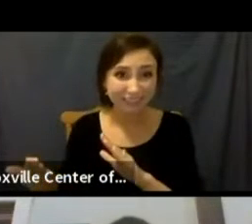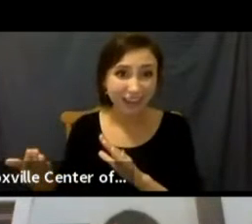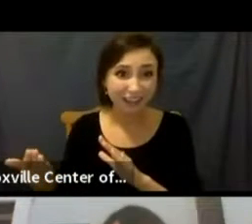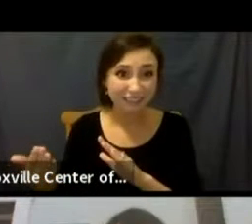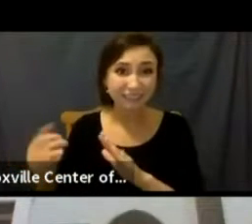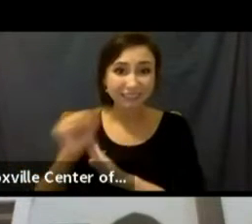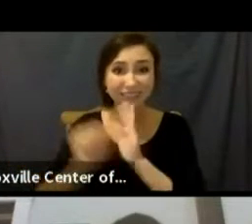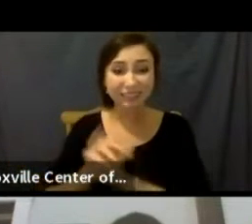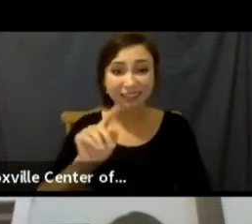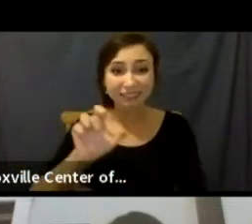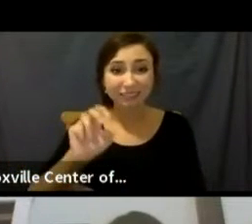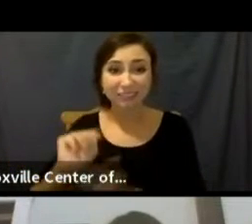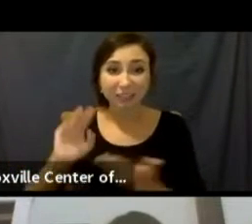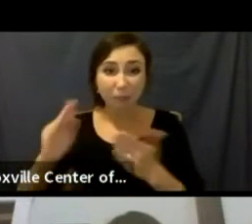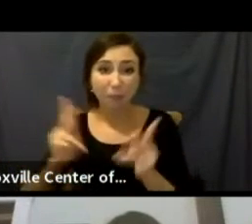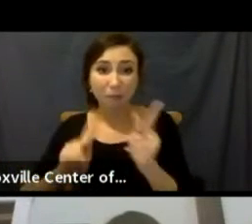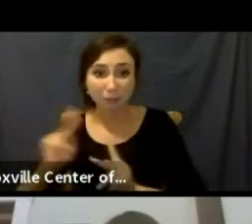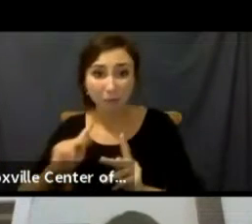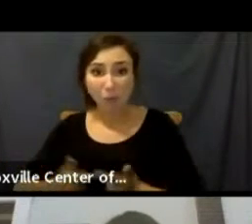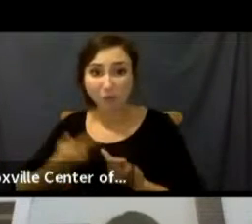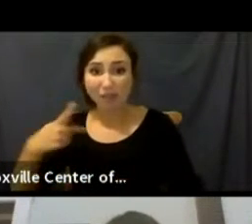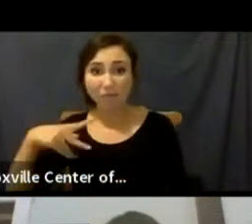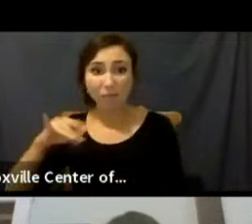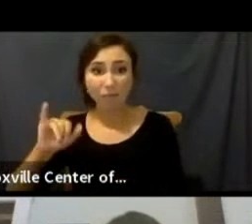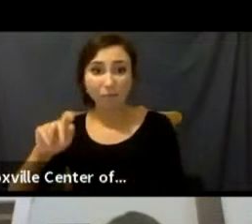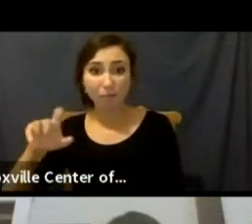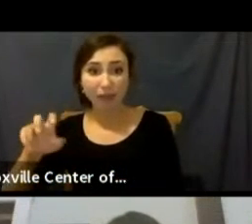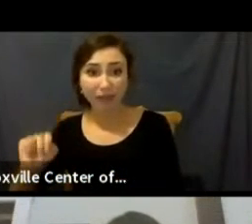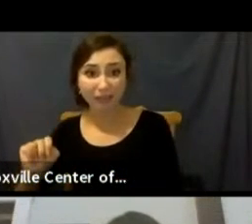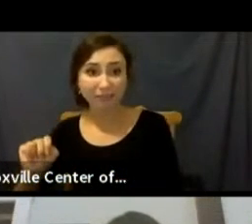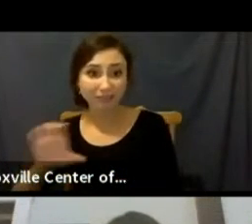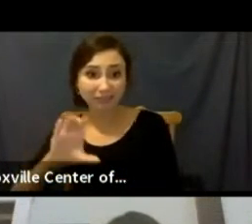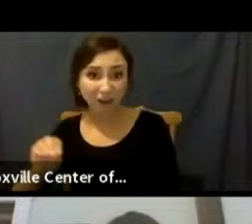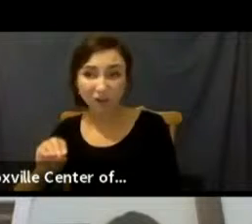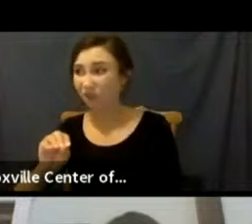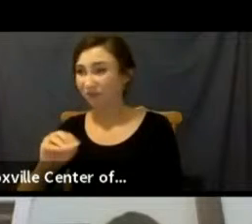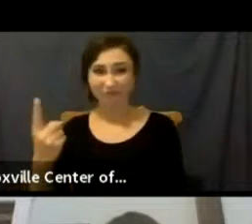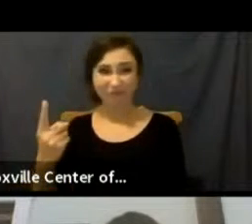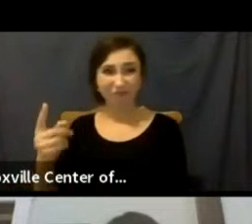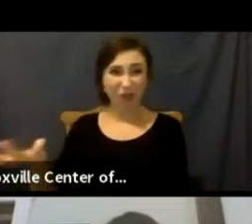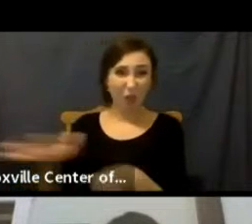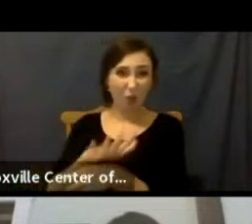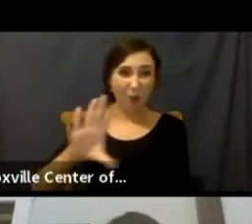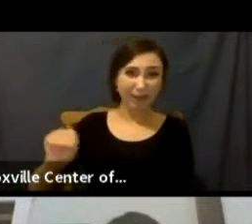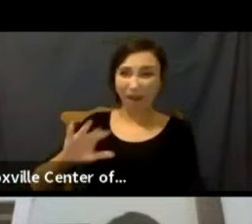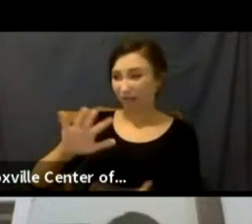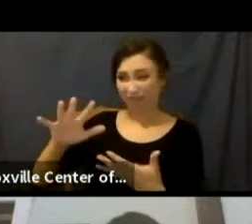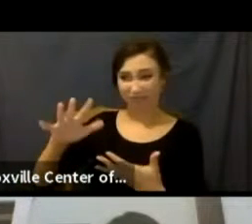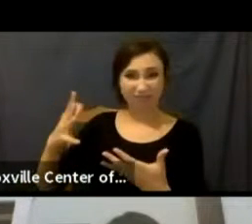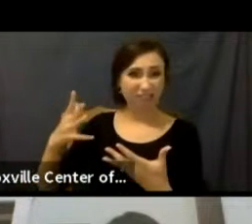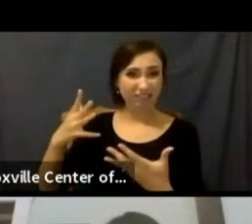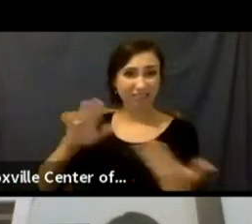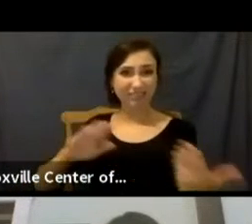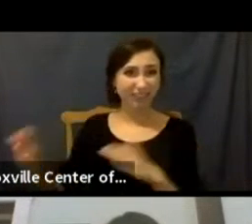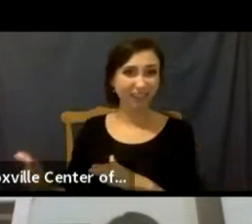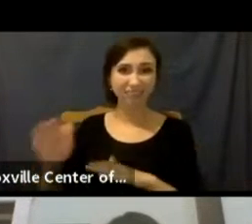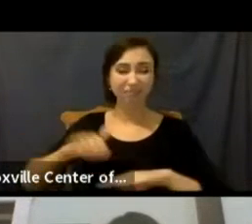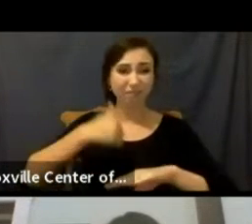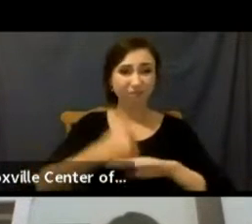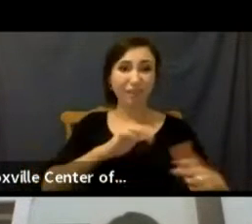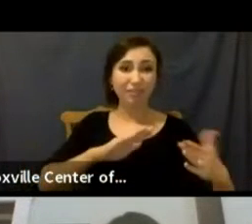County. That's unbelievable. One of our whole counties would be gone just based on the deaths we've had in this